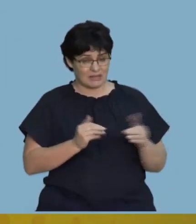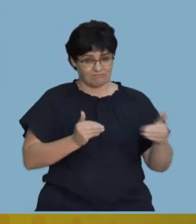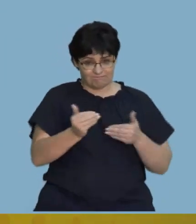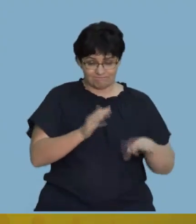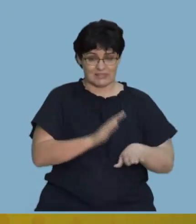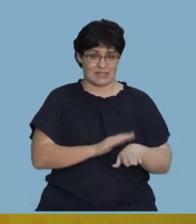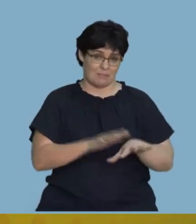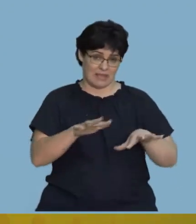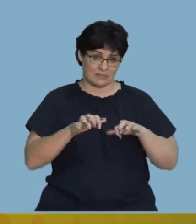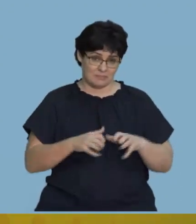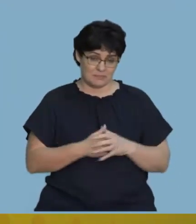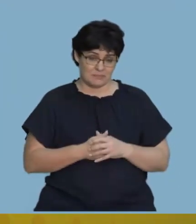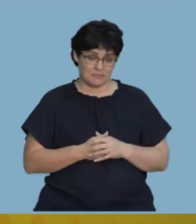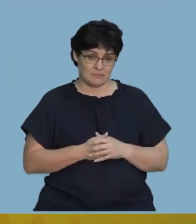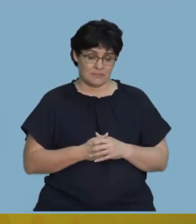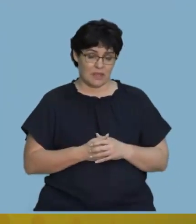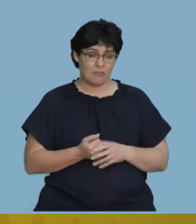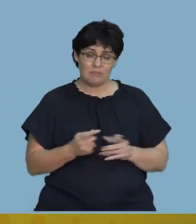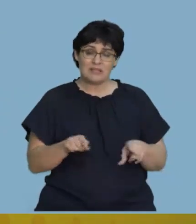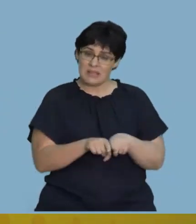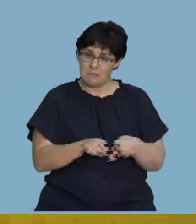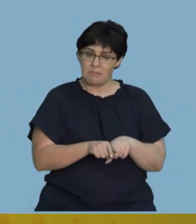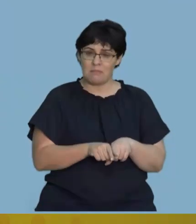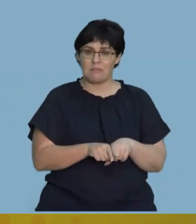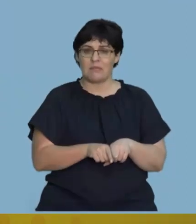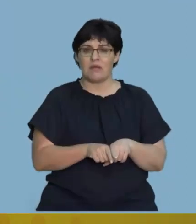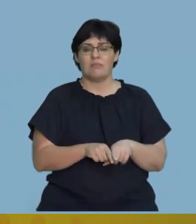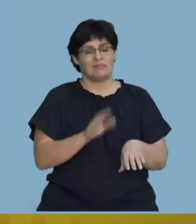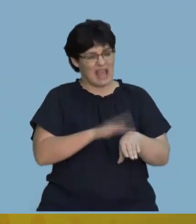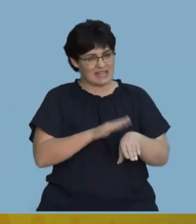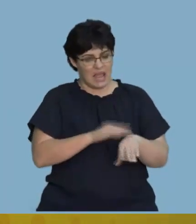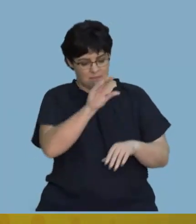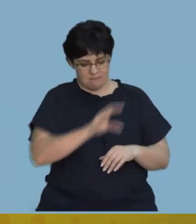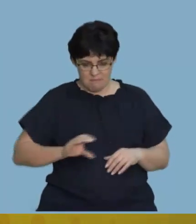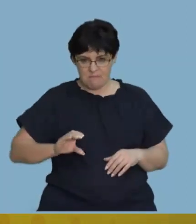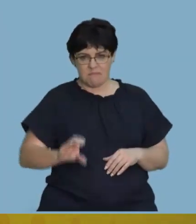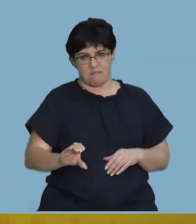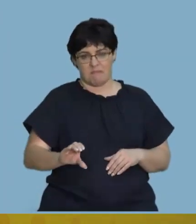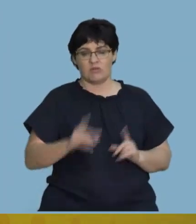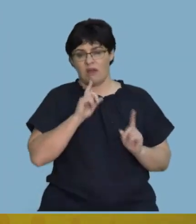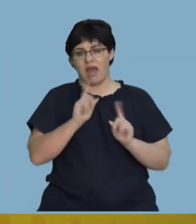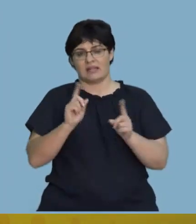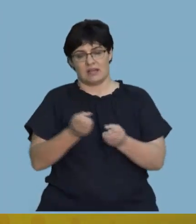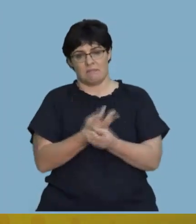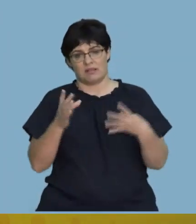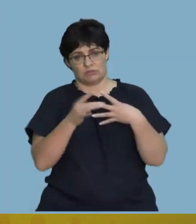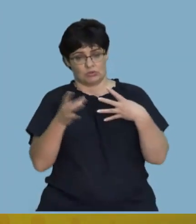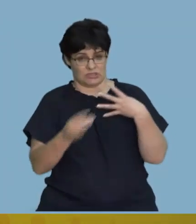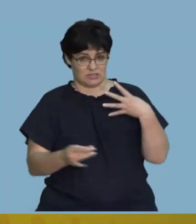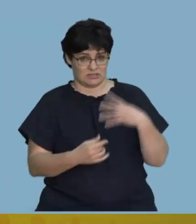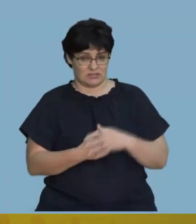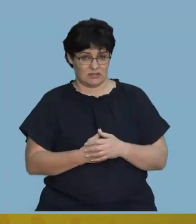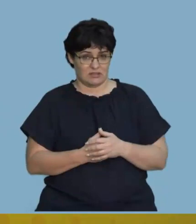your time during the exam. But you also definitely need to allocate a decent amount of time to answering the multiple